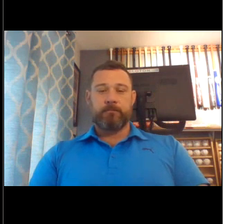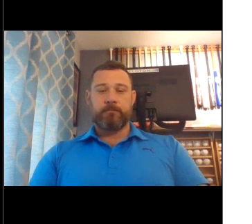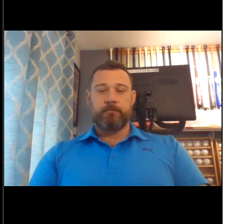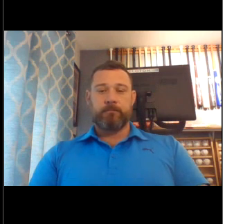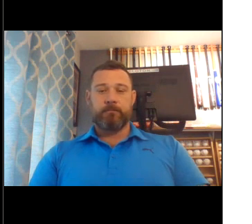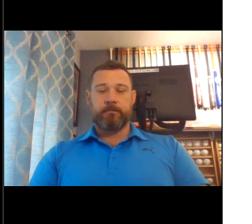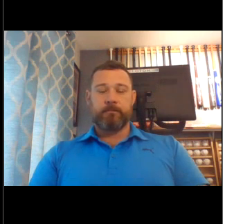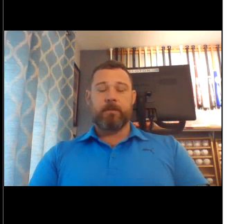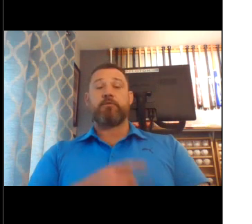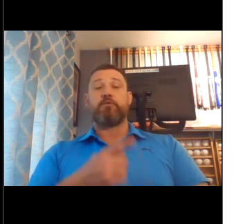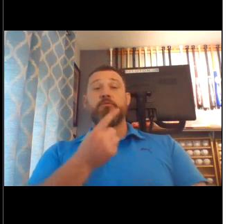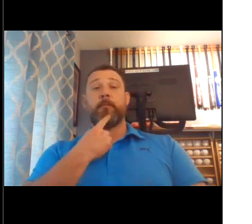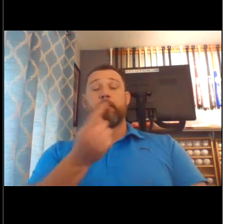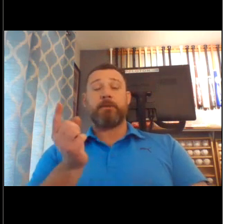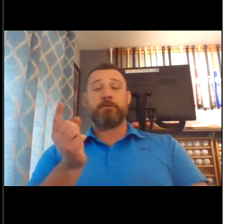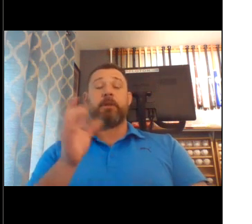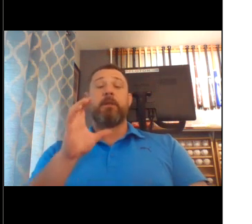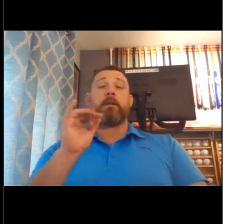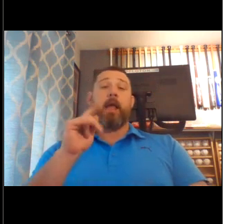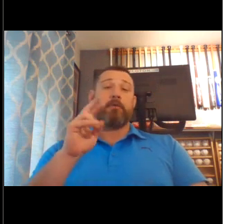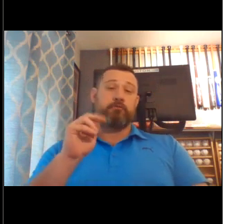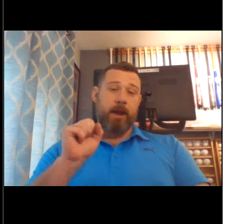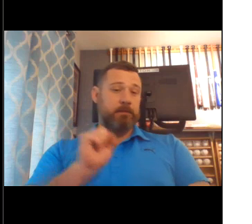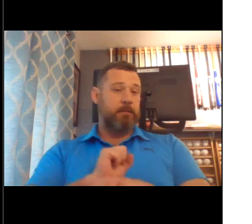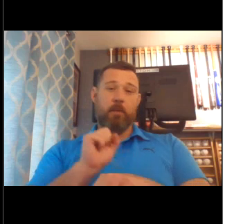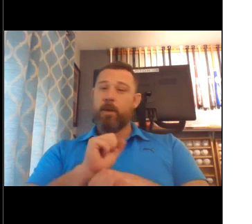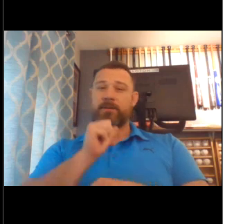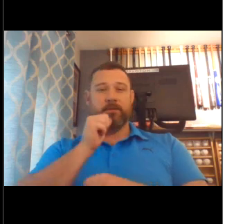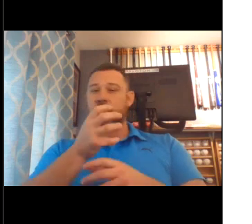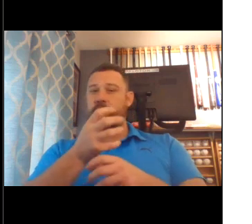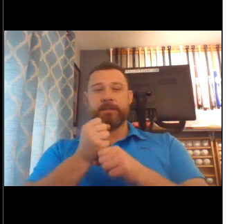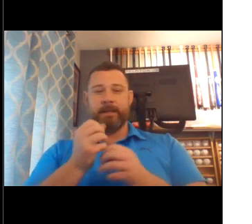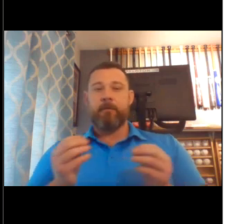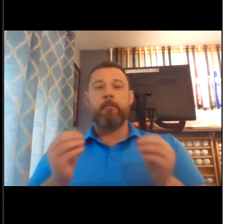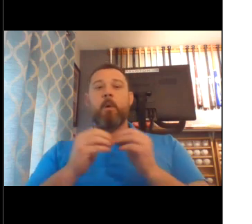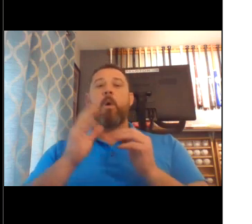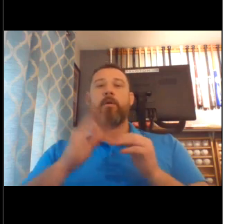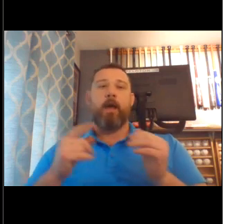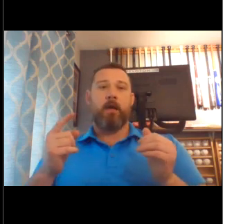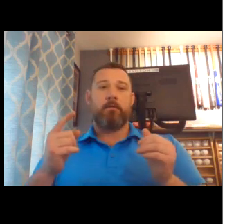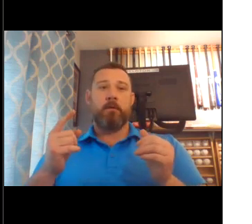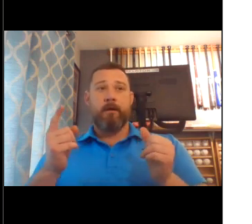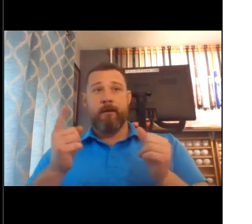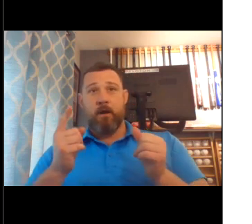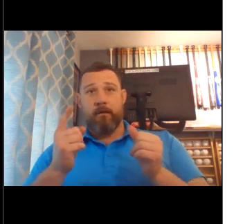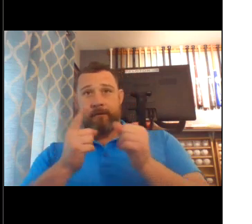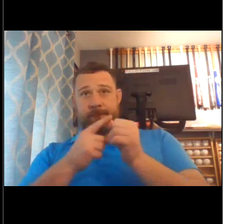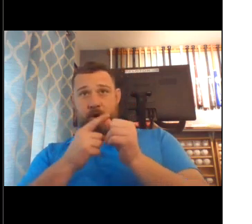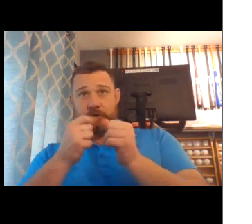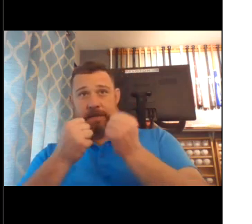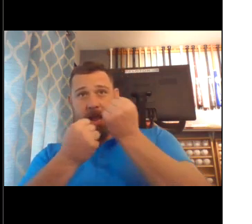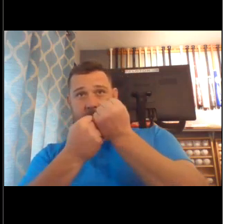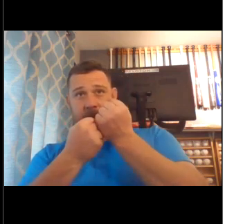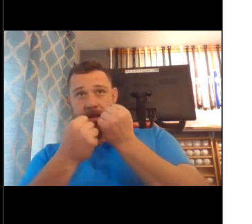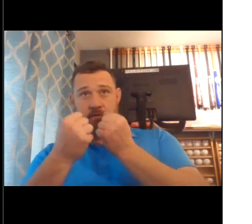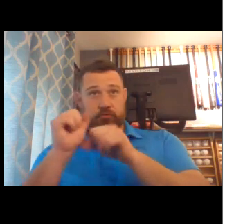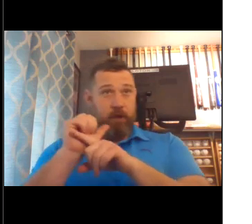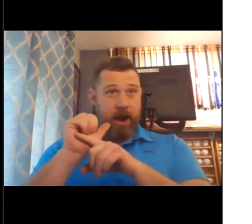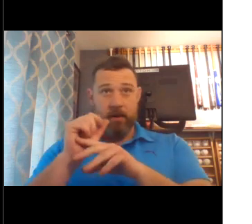Just to mention, these, Caltrans employees don't receive more than just first aid training and CPR training. They're not trained